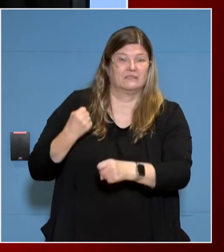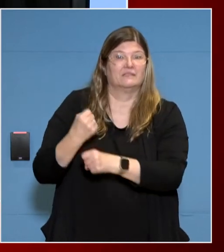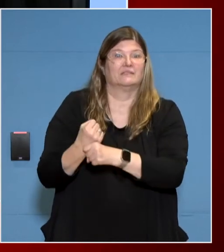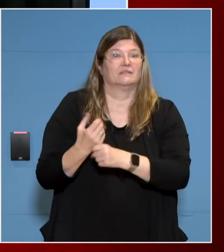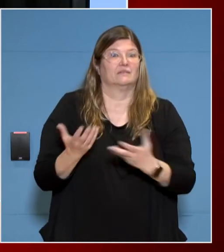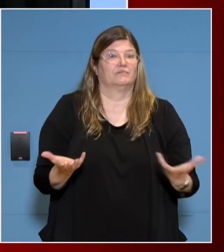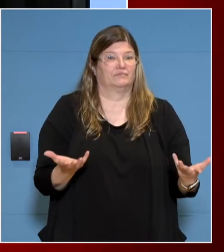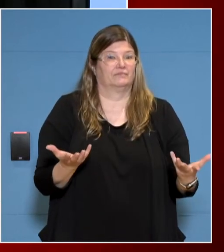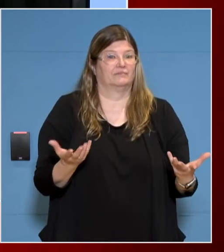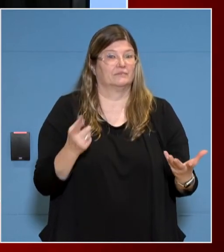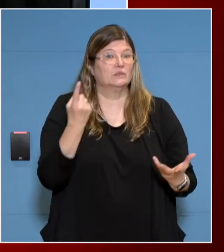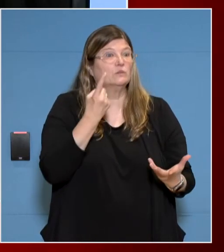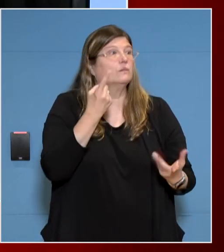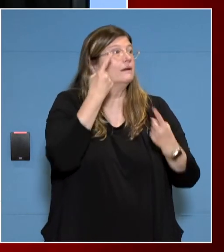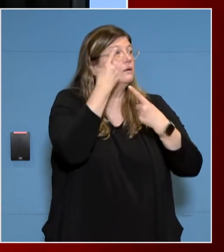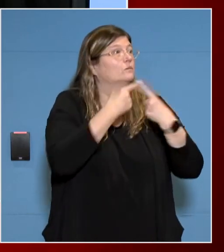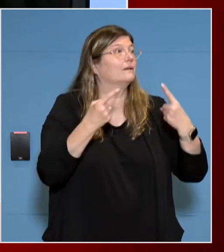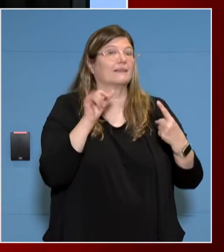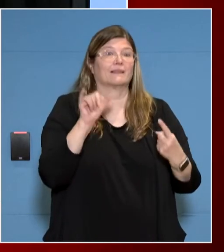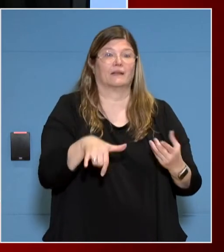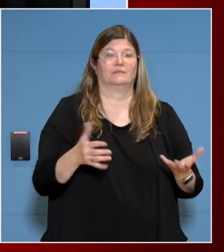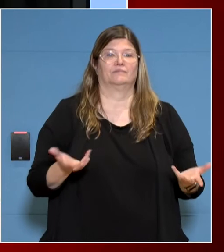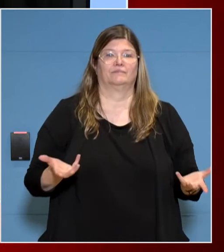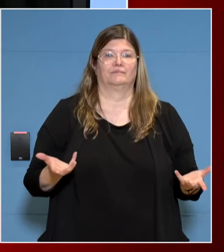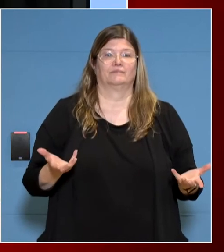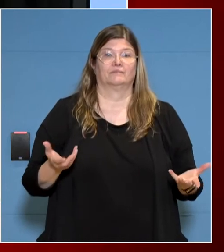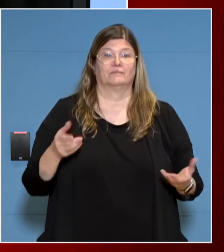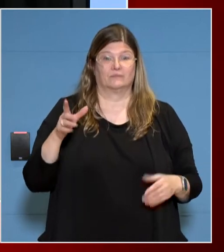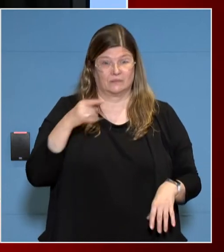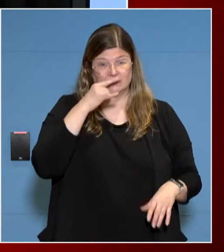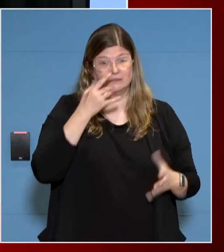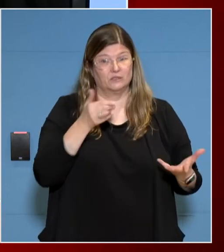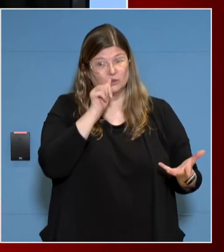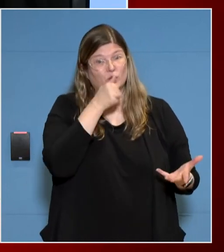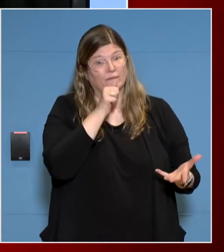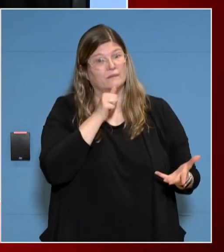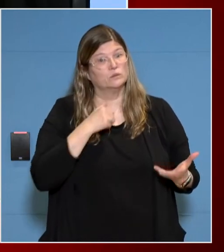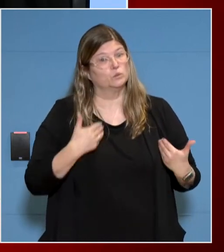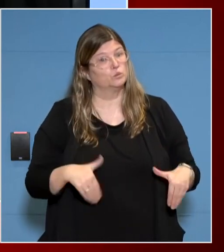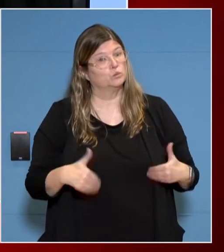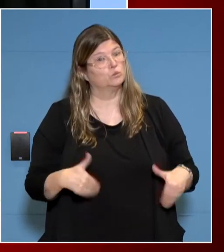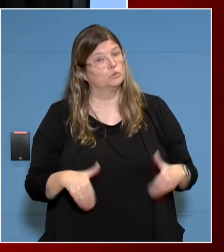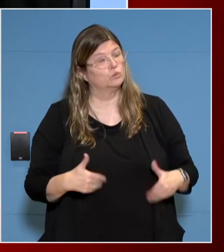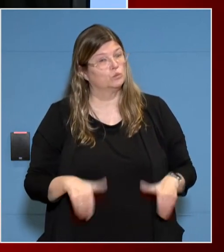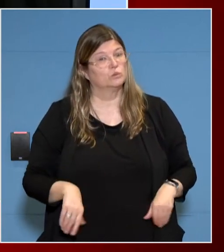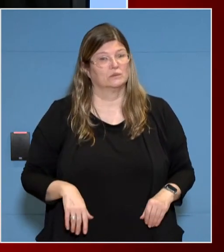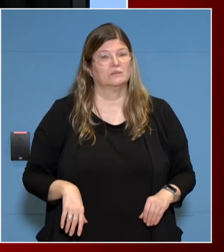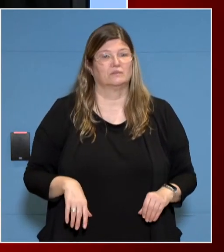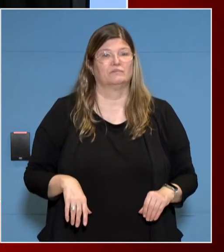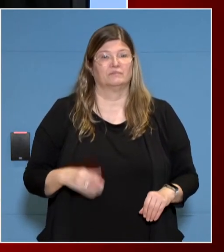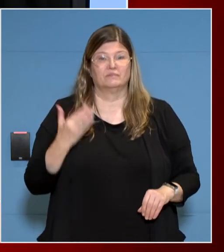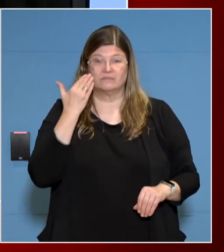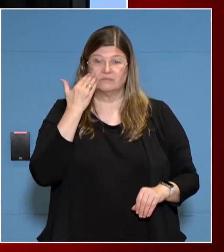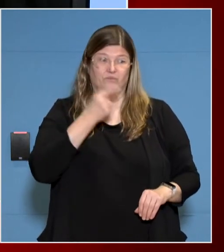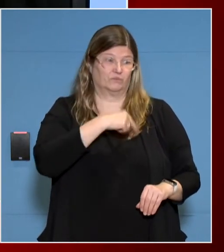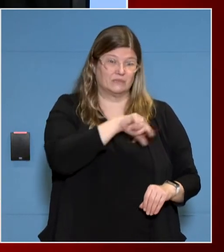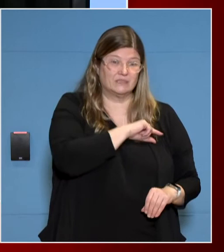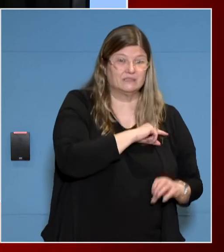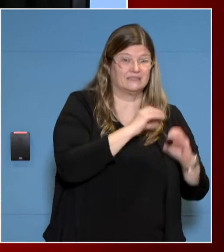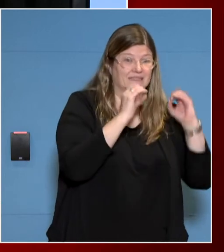dispute that? Kids have suffered. All right. And we know that quality teachers in quality